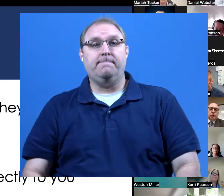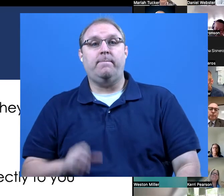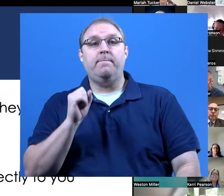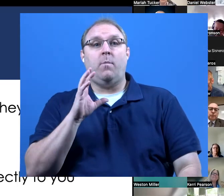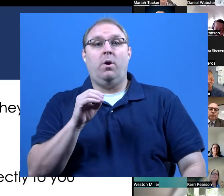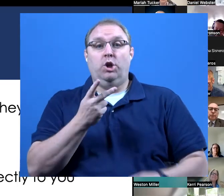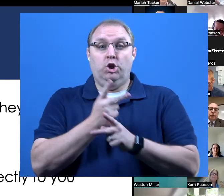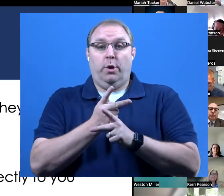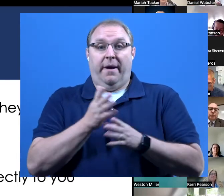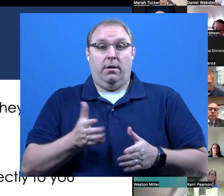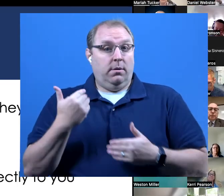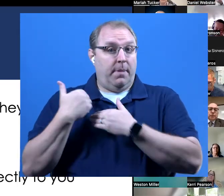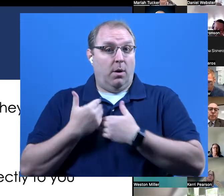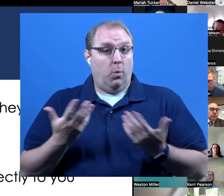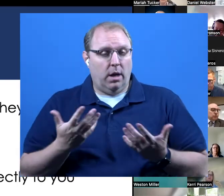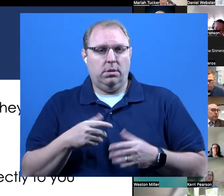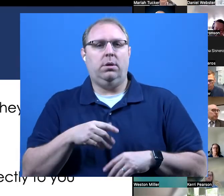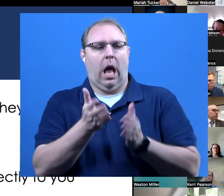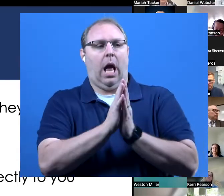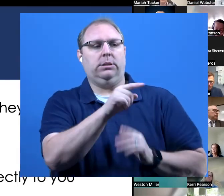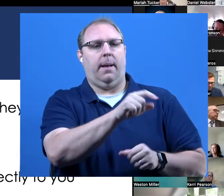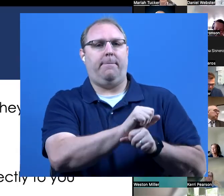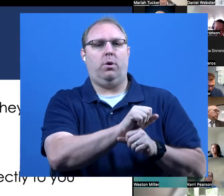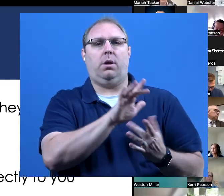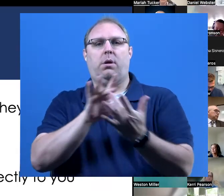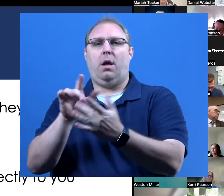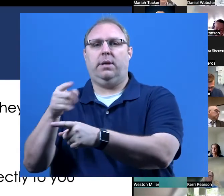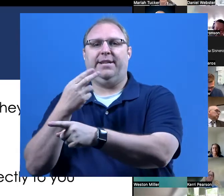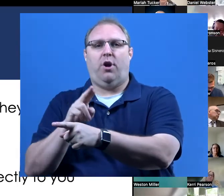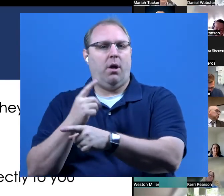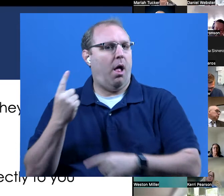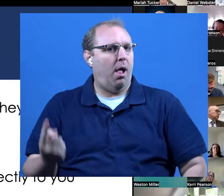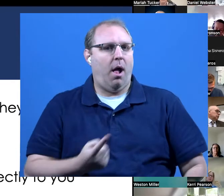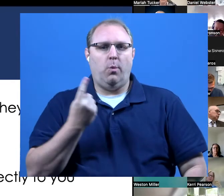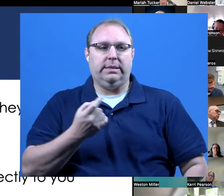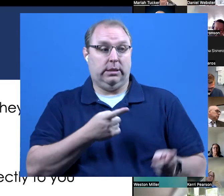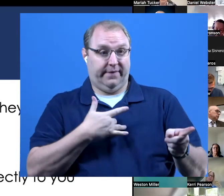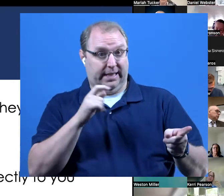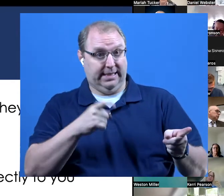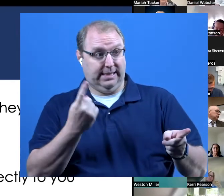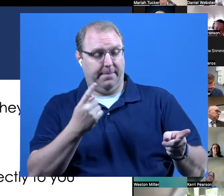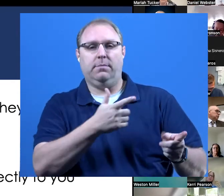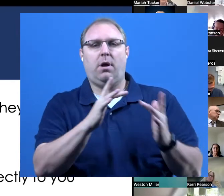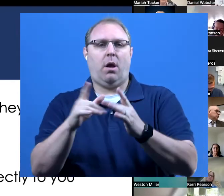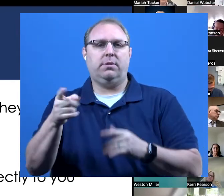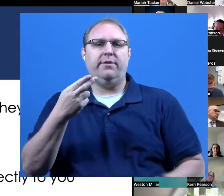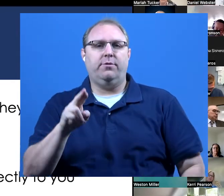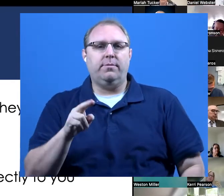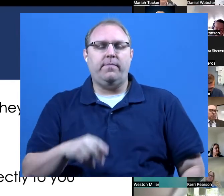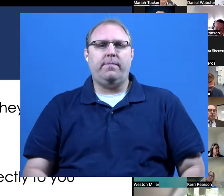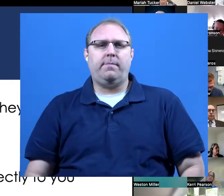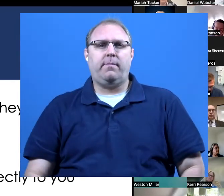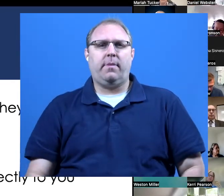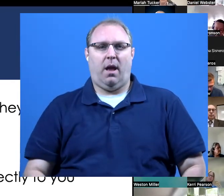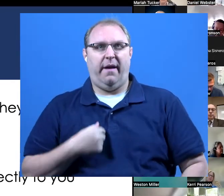be needed. One of the conversations, and I actually had this conversation today, somebody said in a response to discipline,